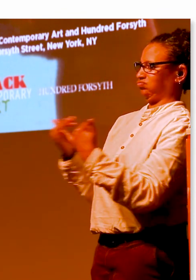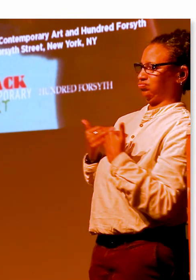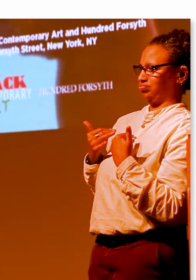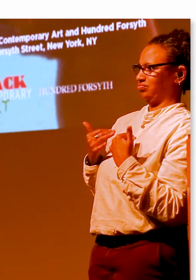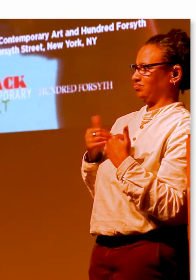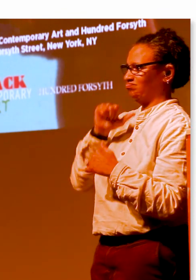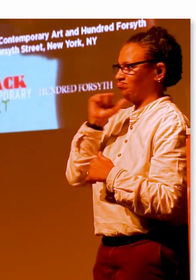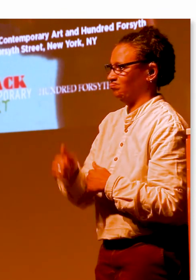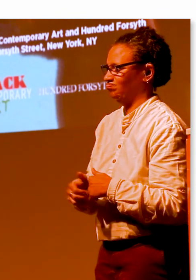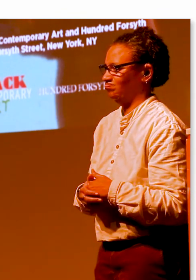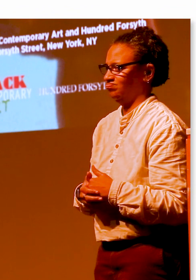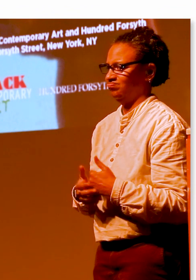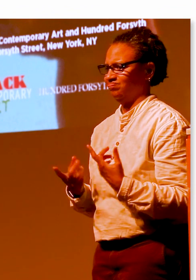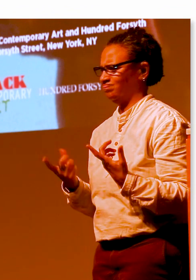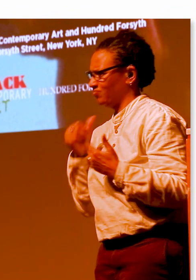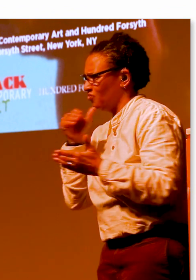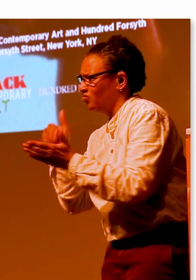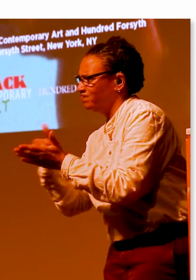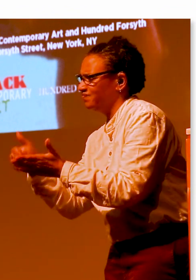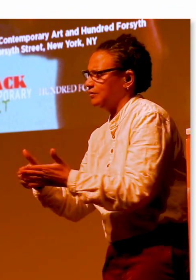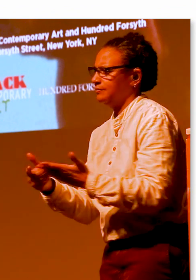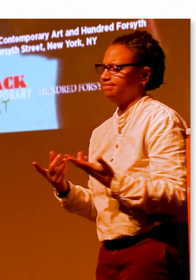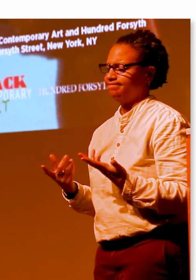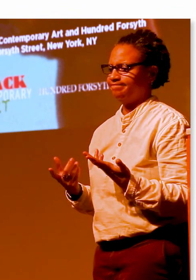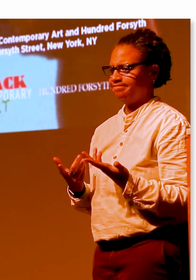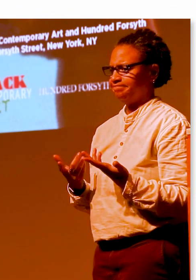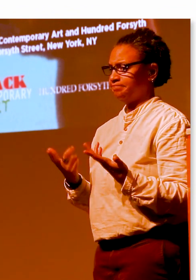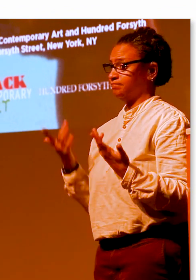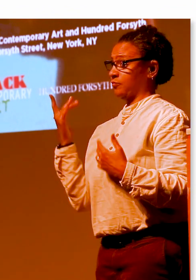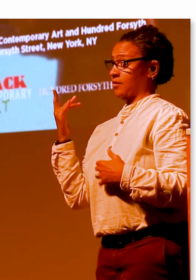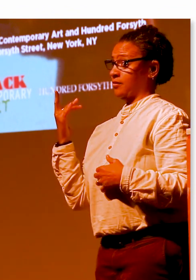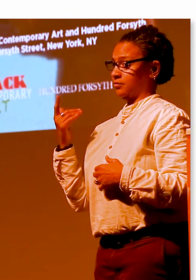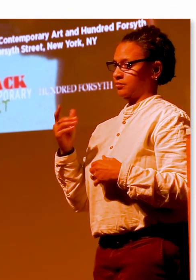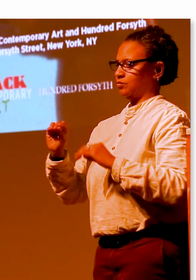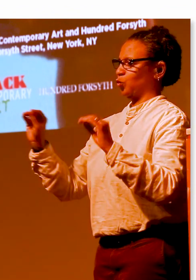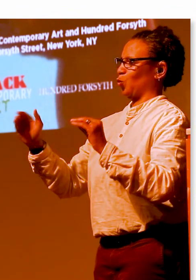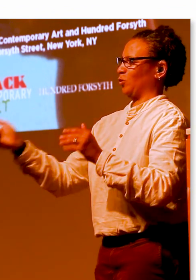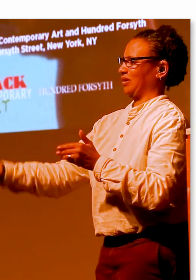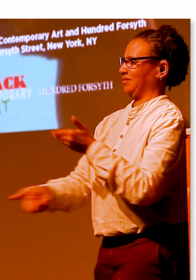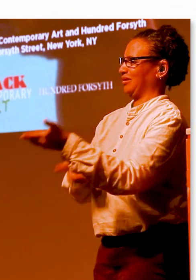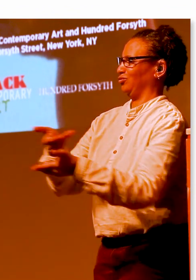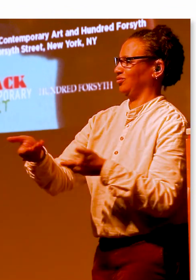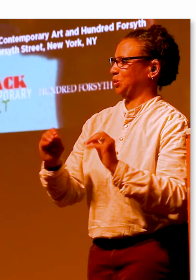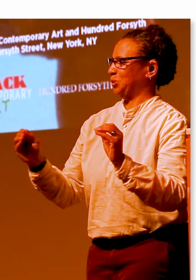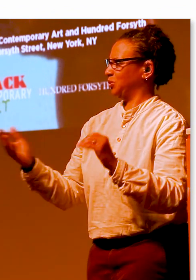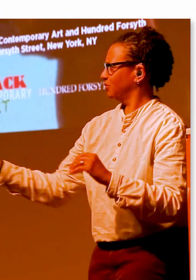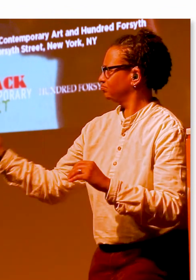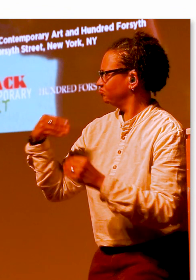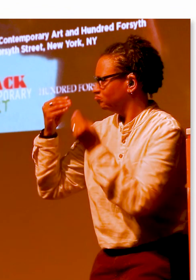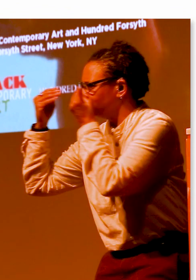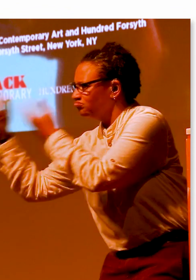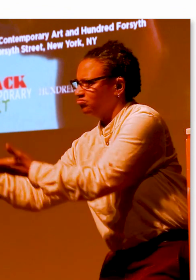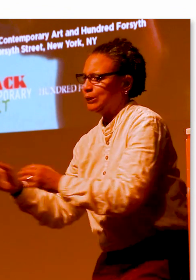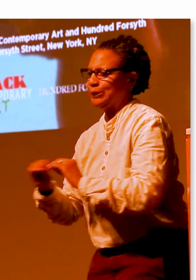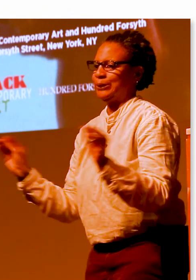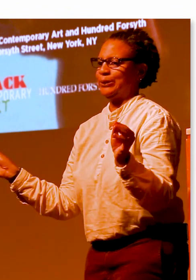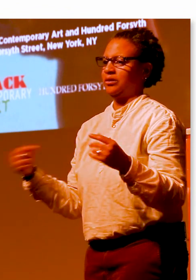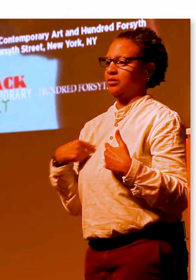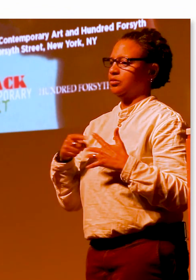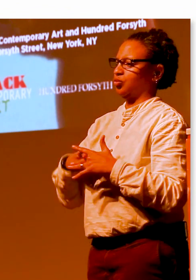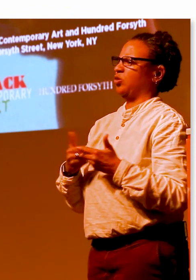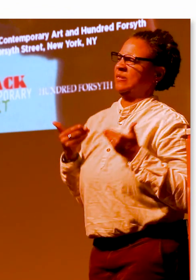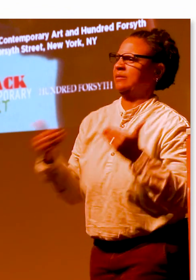and how that lack of invitation perhaps was what was keeping people away. Like I said, I'm a Leo, and so I